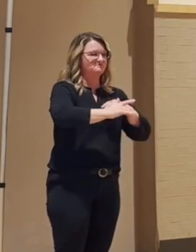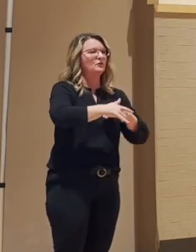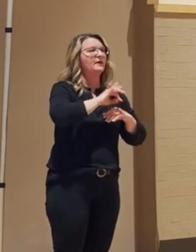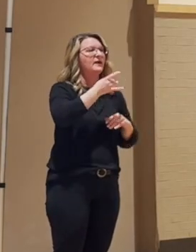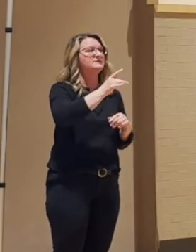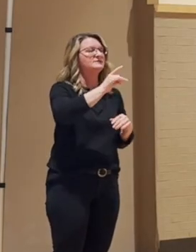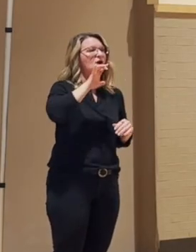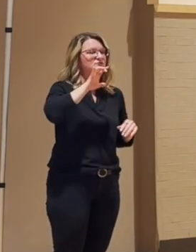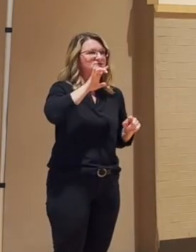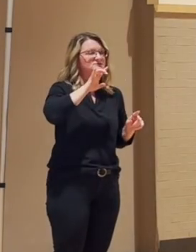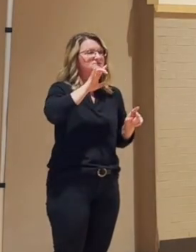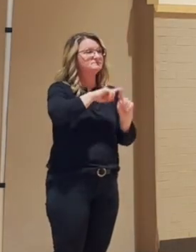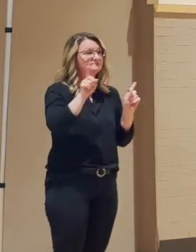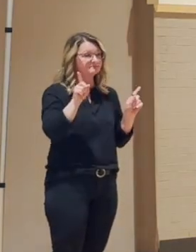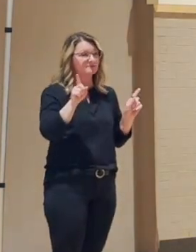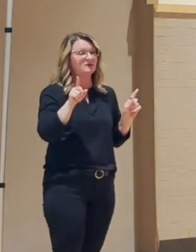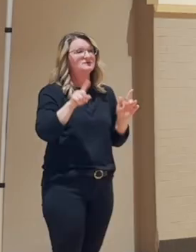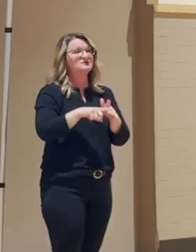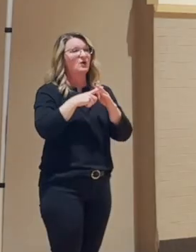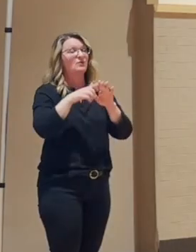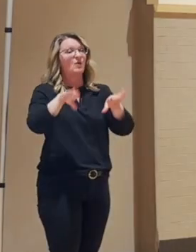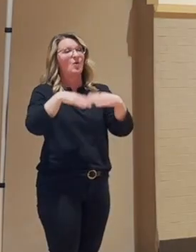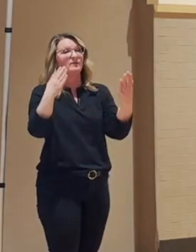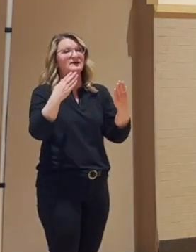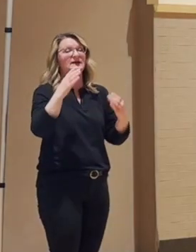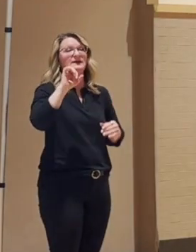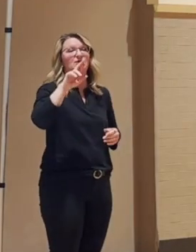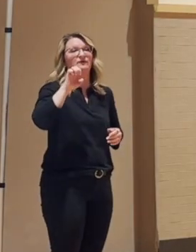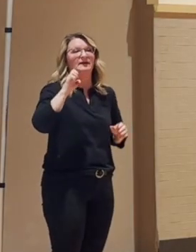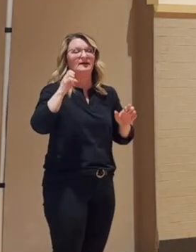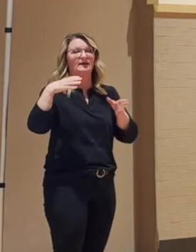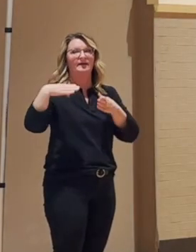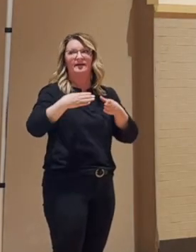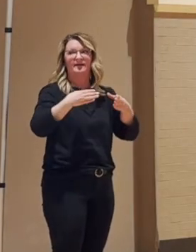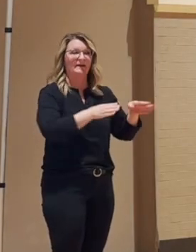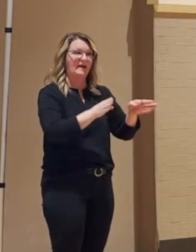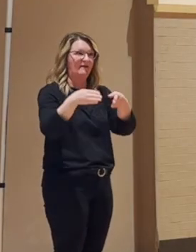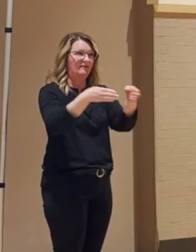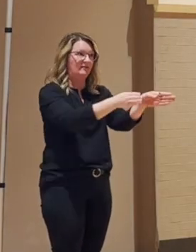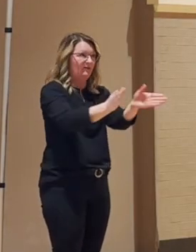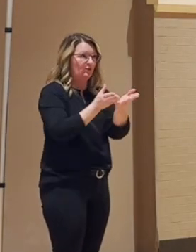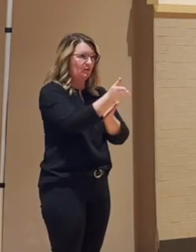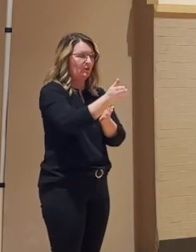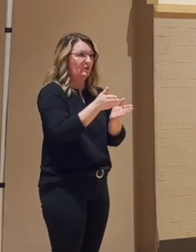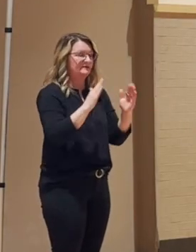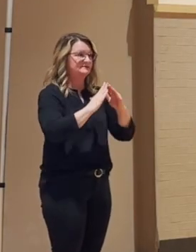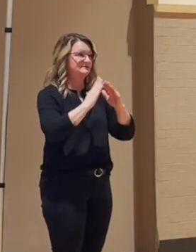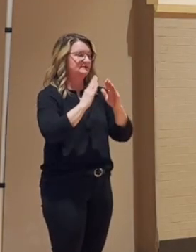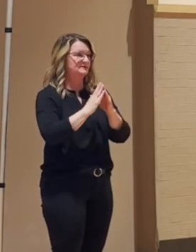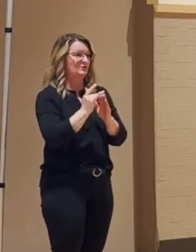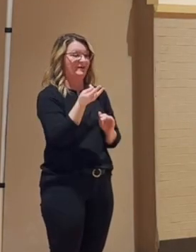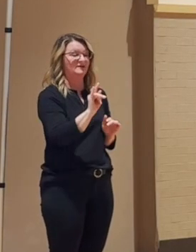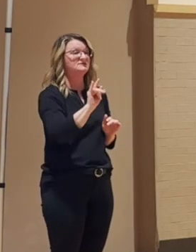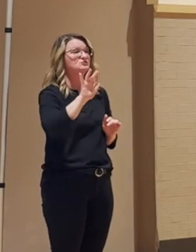1800s, but began with the opening of the Erie Canal in the city. So in